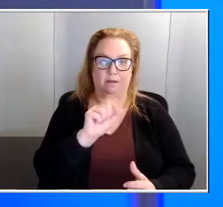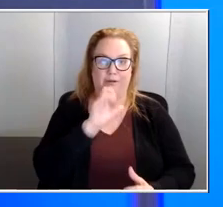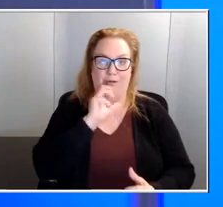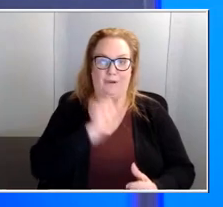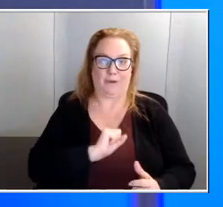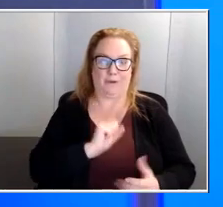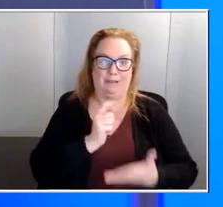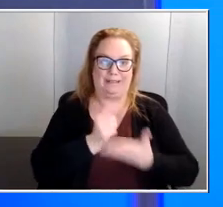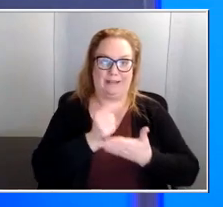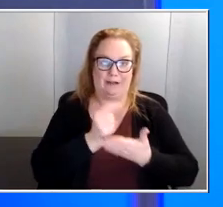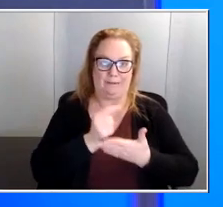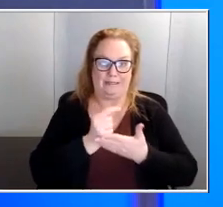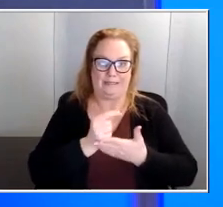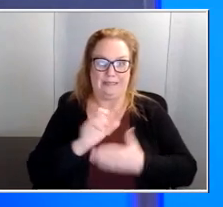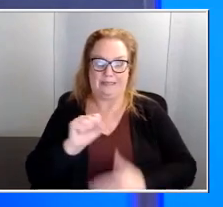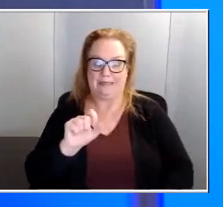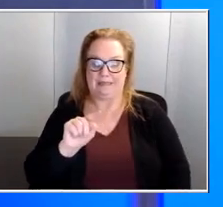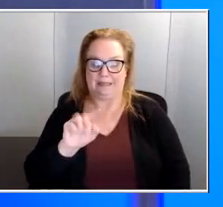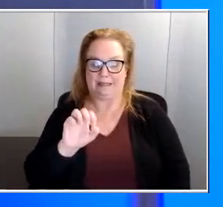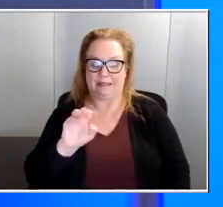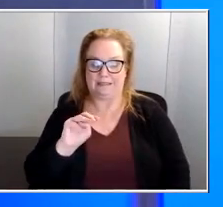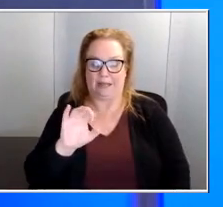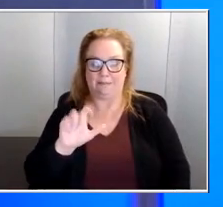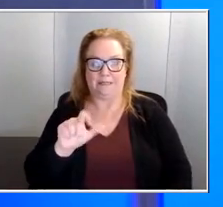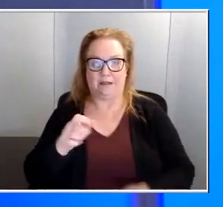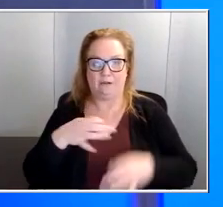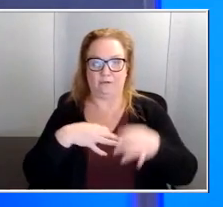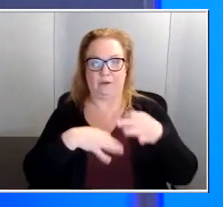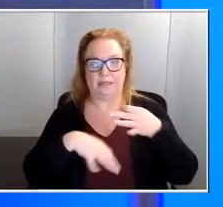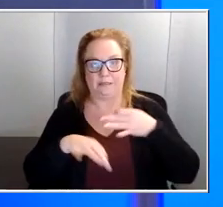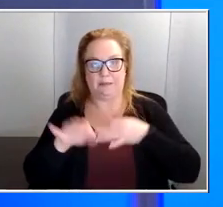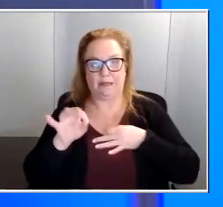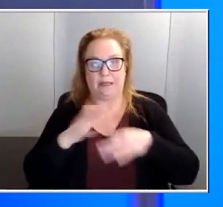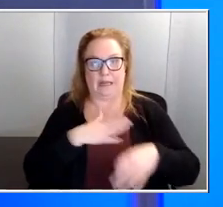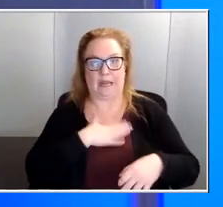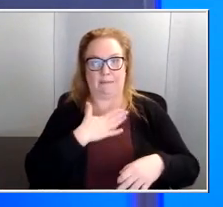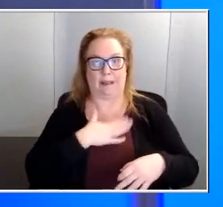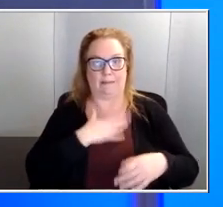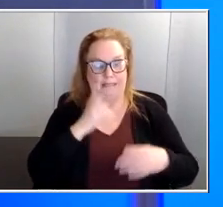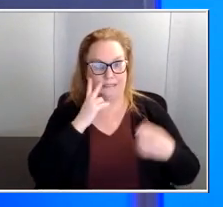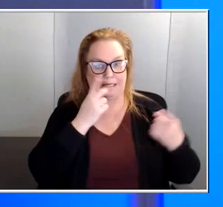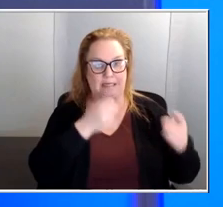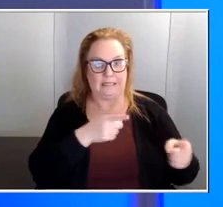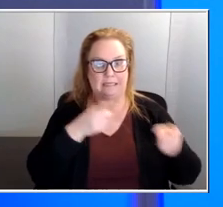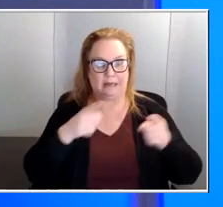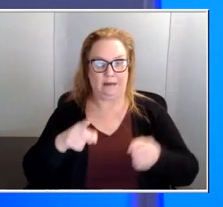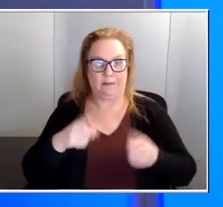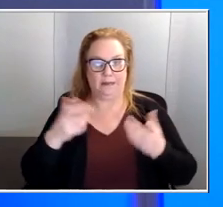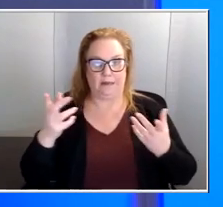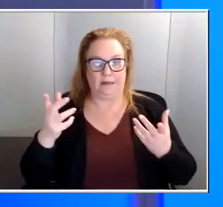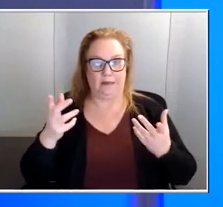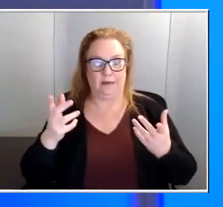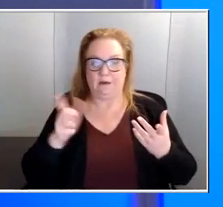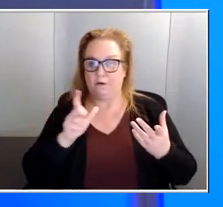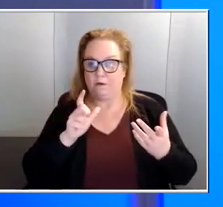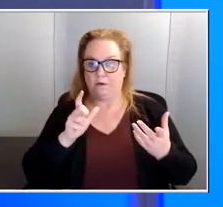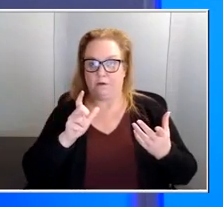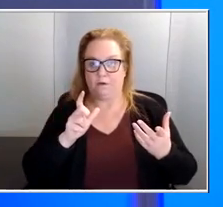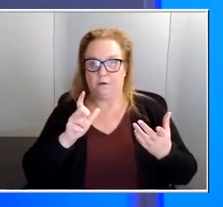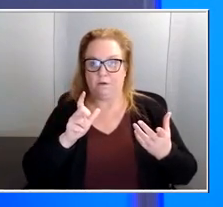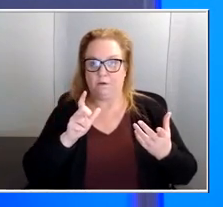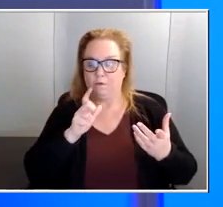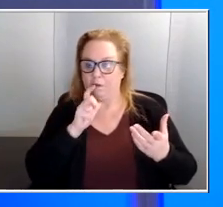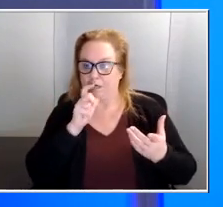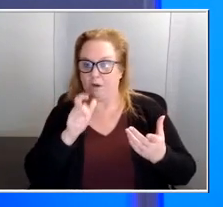therapies like stem cell transplant. But the stem cell transplant, and I'm glad to see this happen, we do not wed ourselves to a